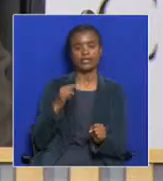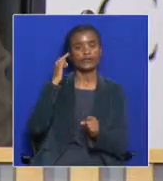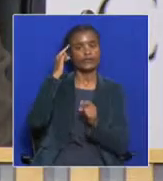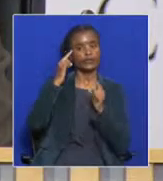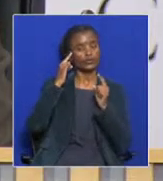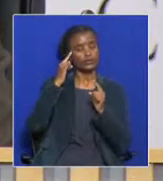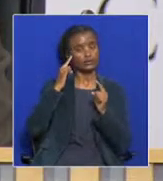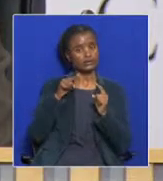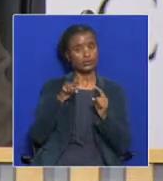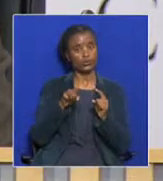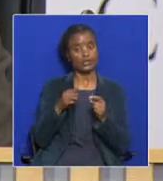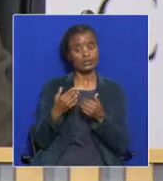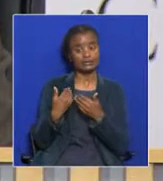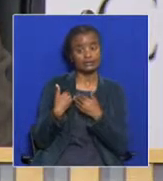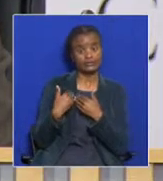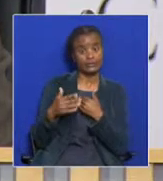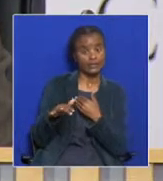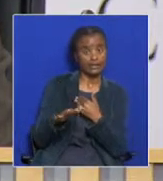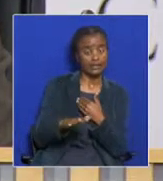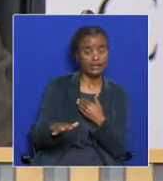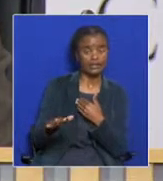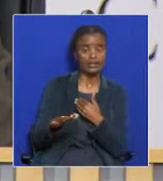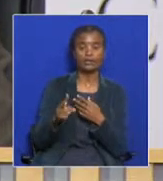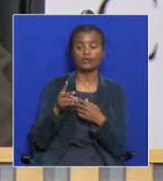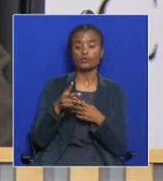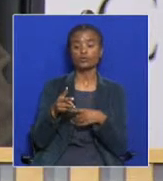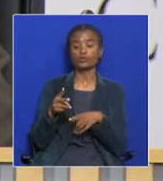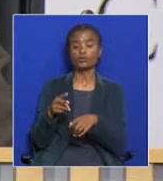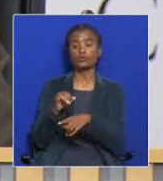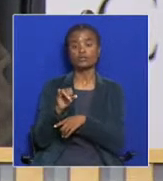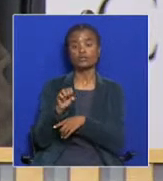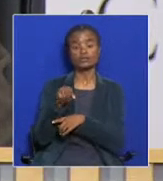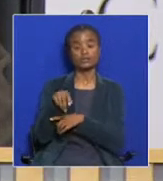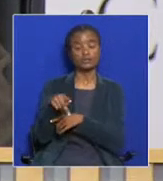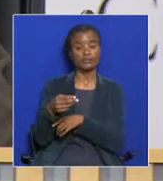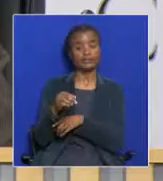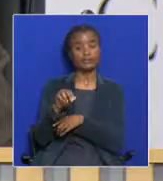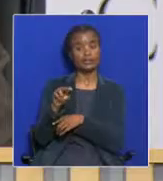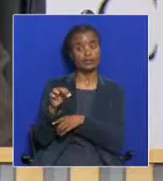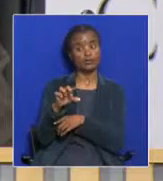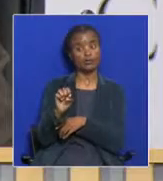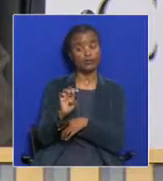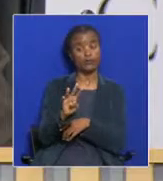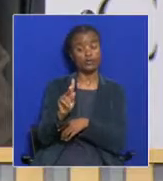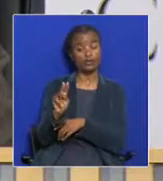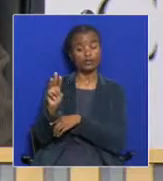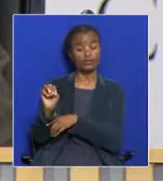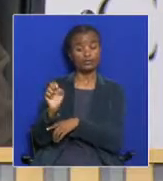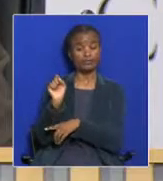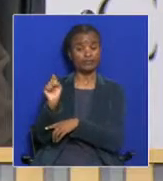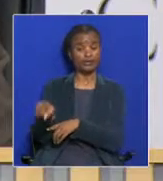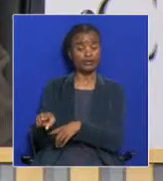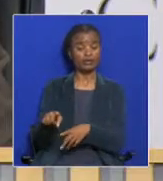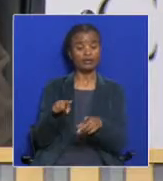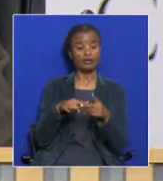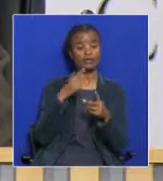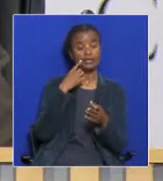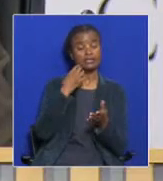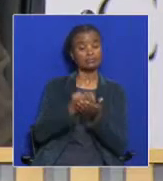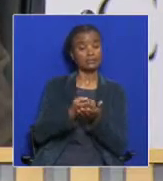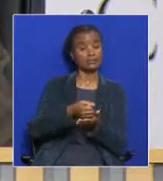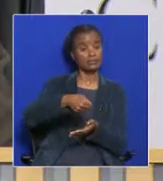that area, the fact that Isipingo was 4 kilometers away, the fact that we had no exhibit bags or not adequate exhibit bags for